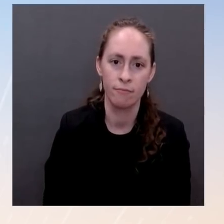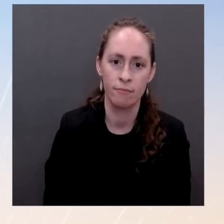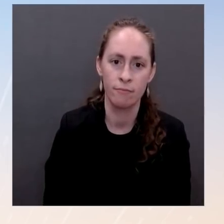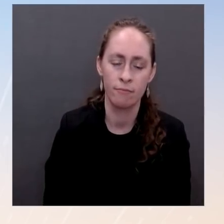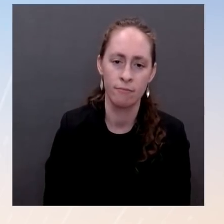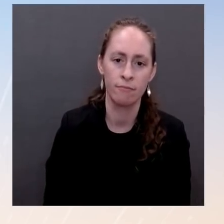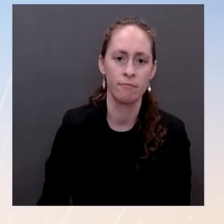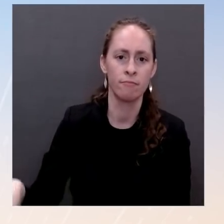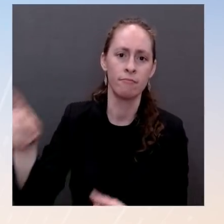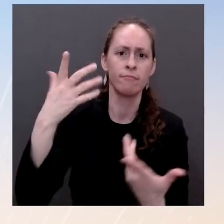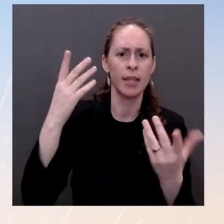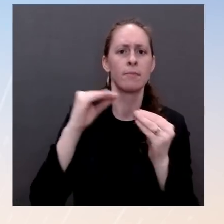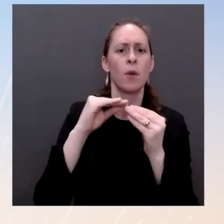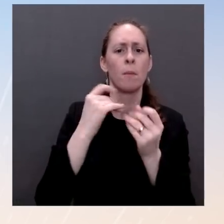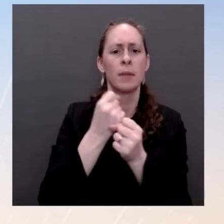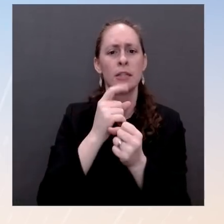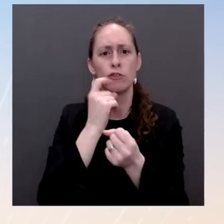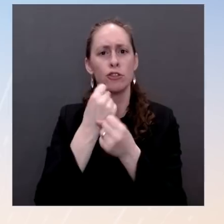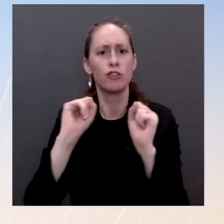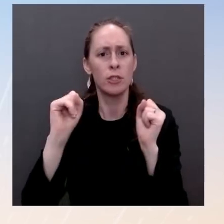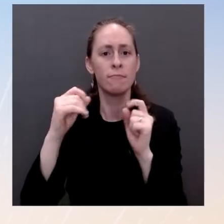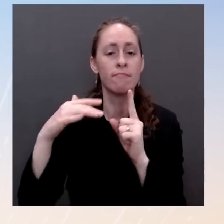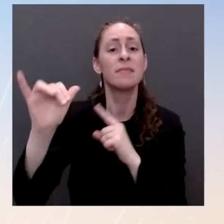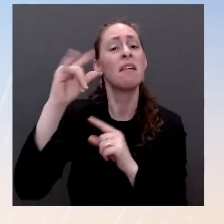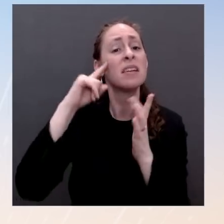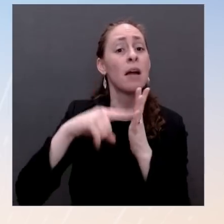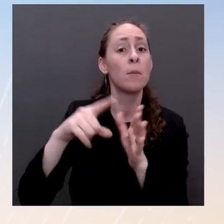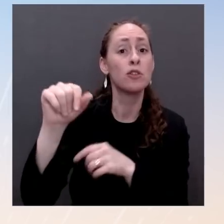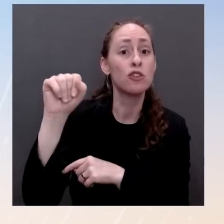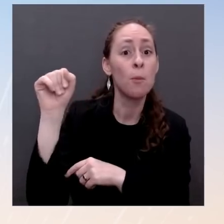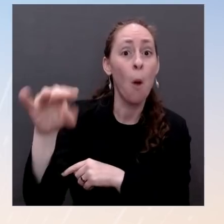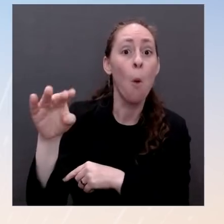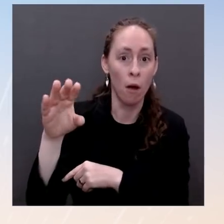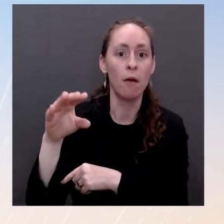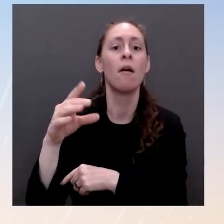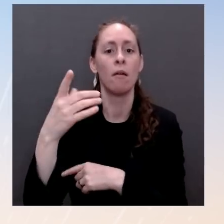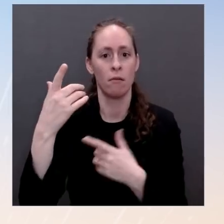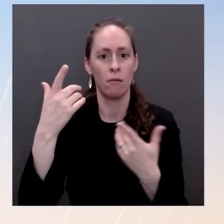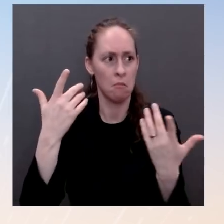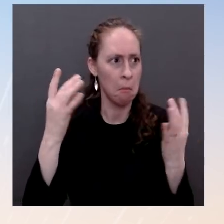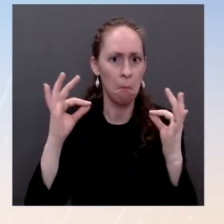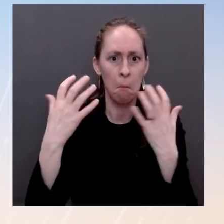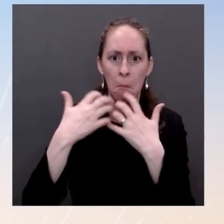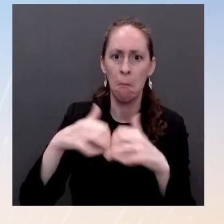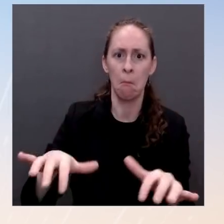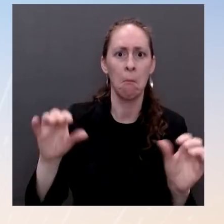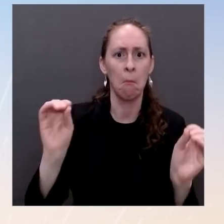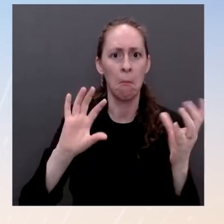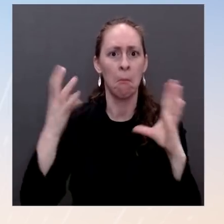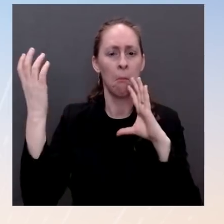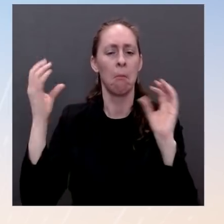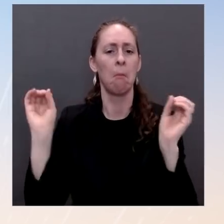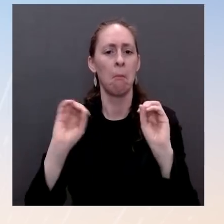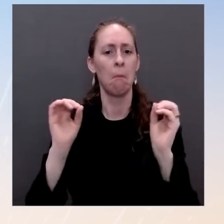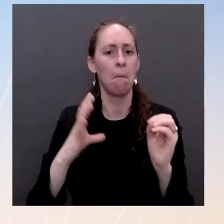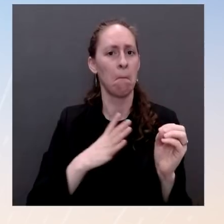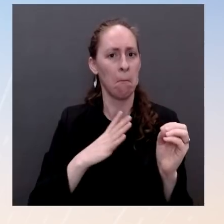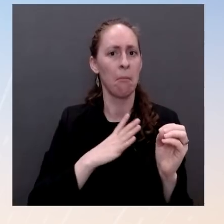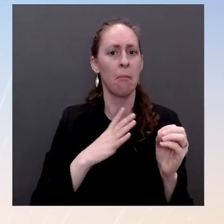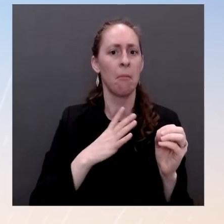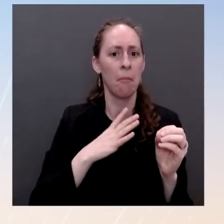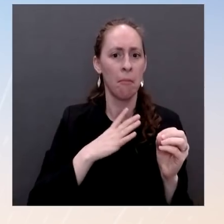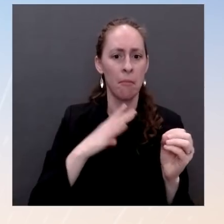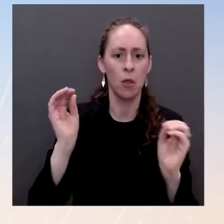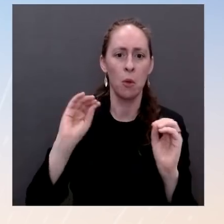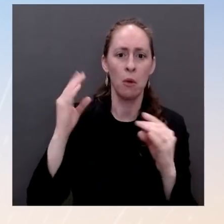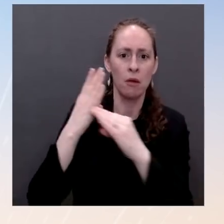there was no halting of that, so that is a positive development as well. But we are constantly assessing any